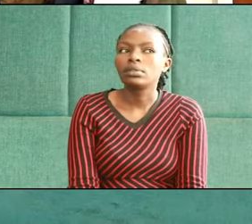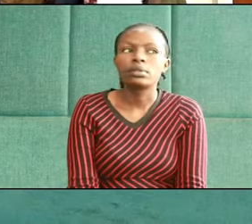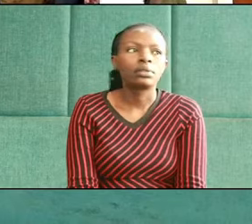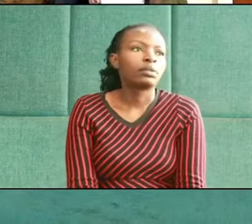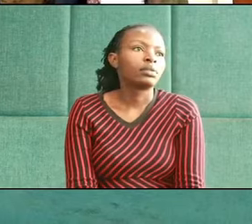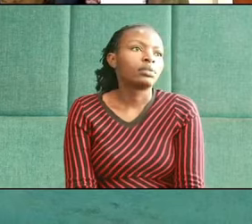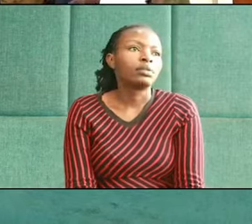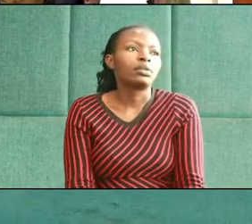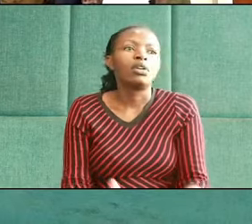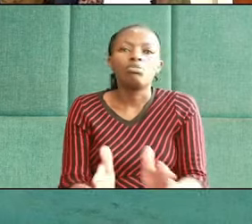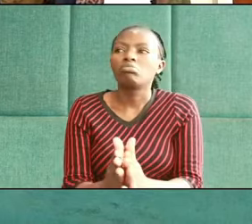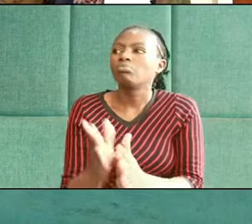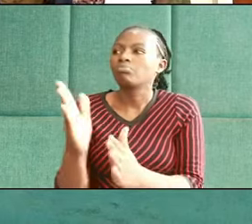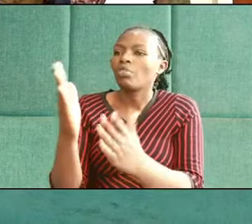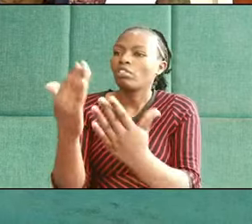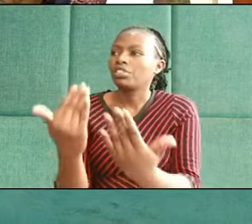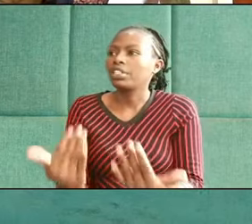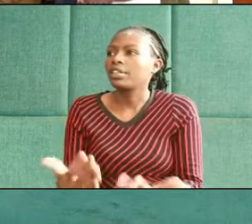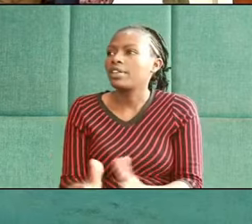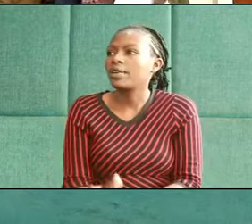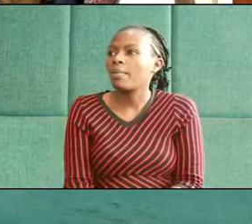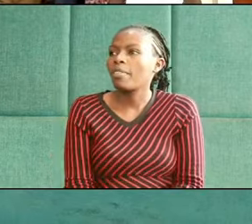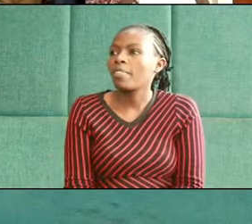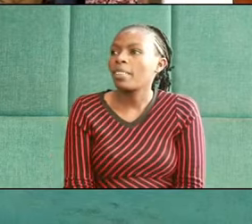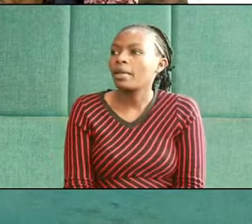with your child.